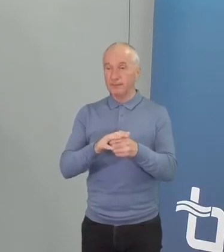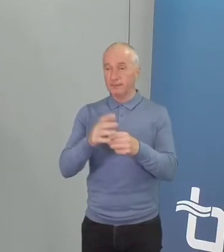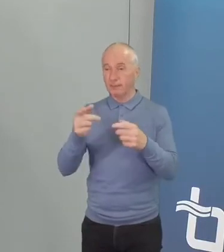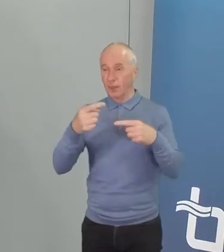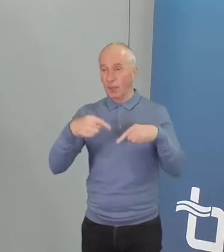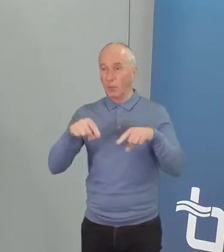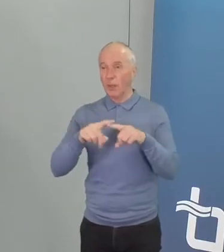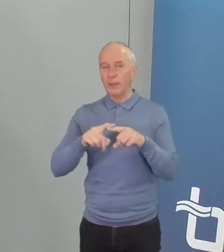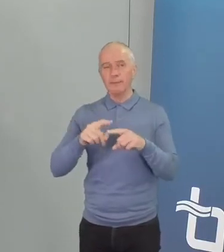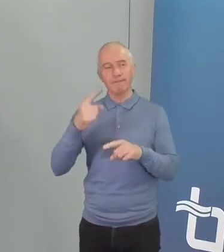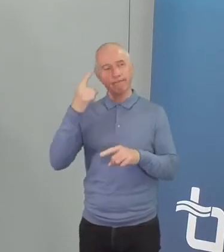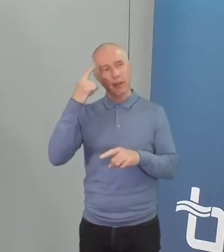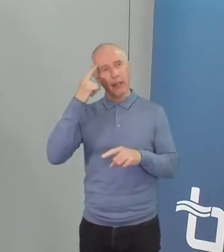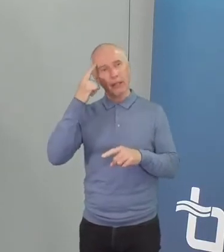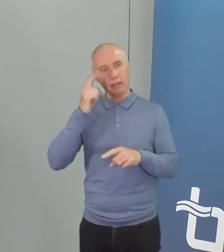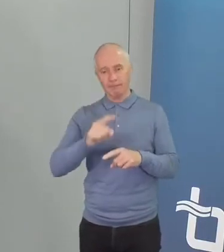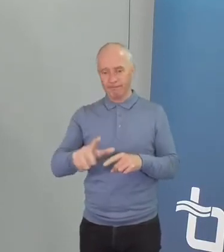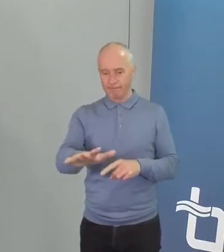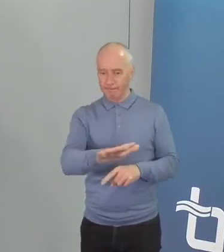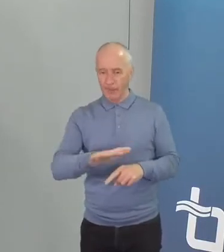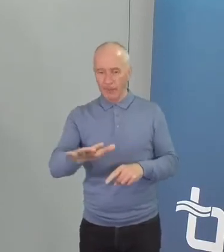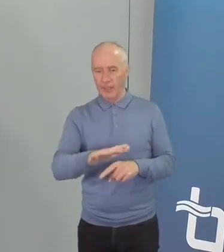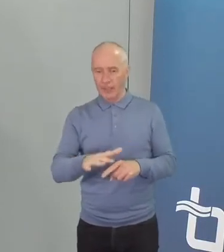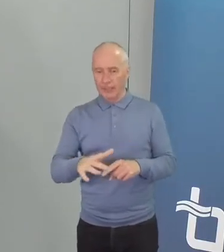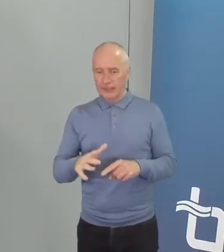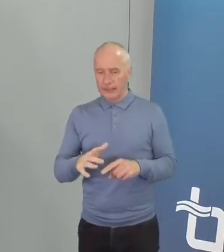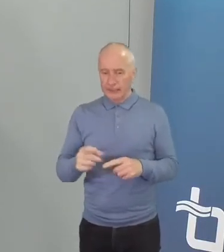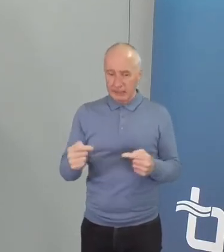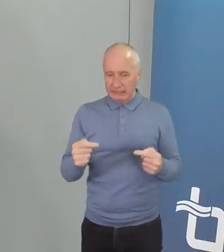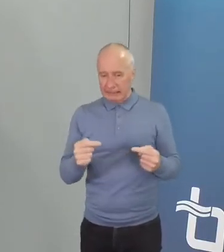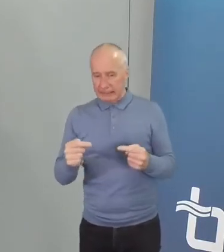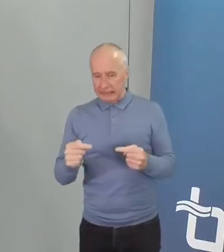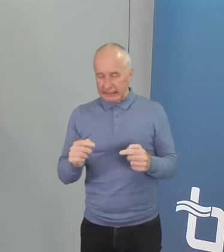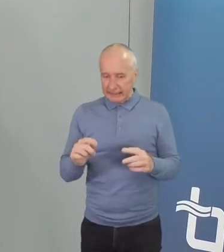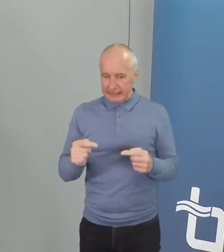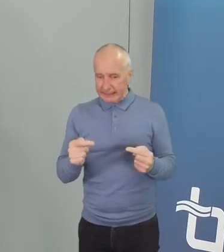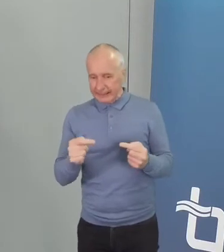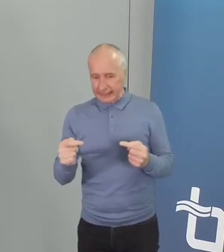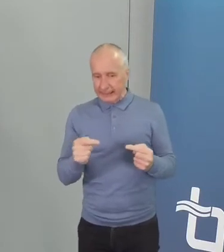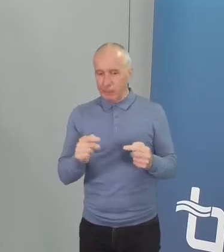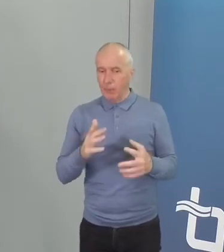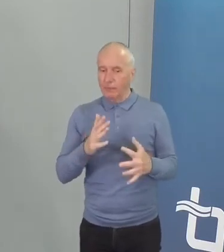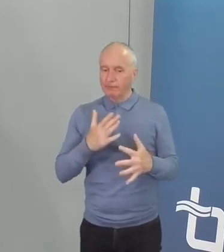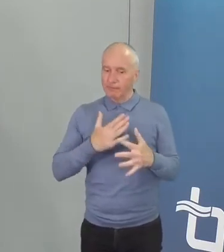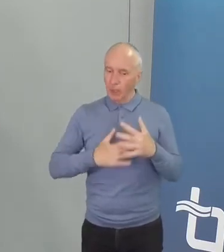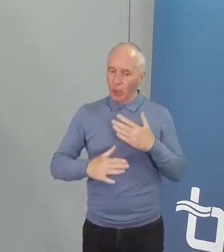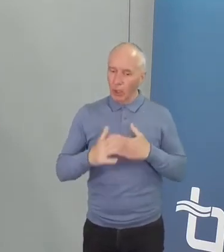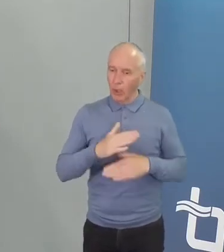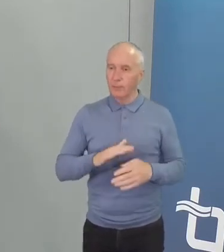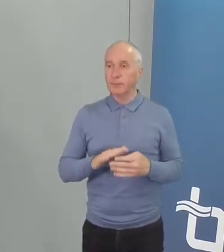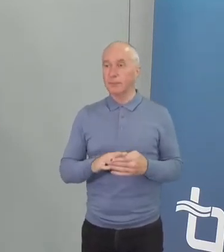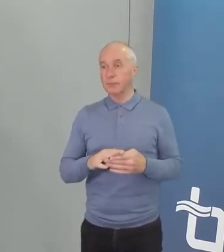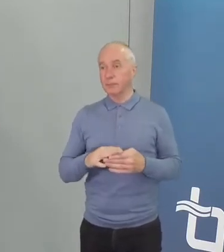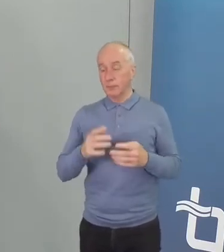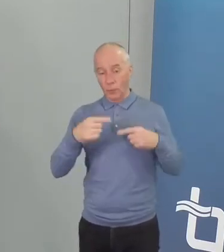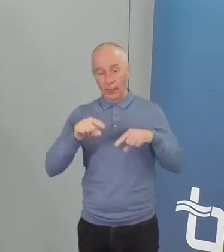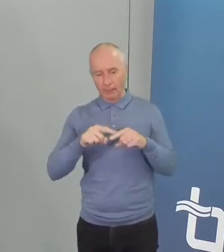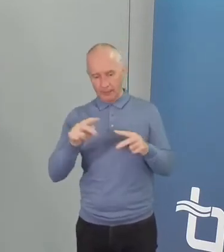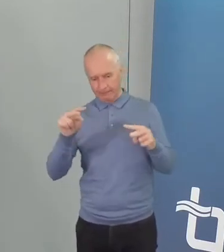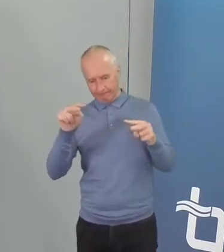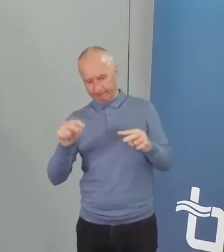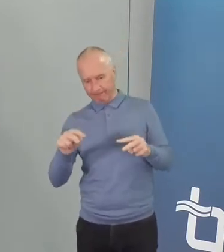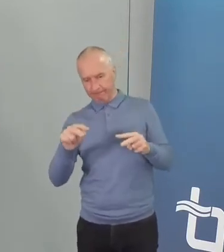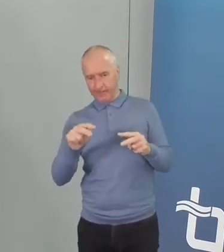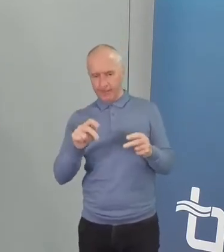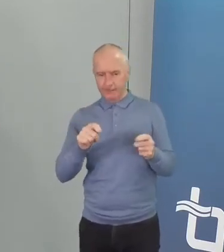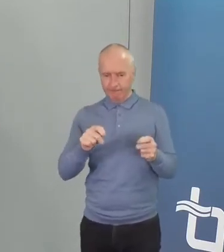currently characterise the situation on the ground as tense but calm, and as a result we've been able to reassess some of the risk there, and we